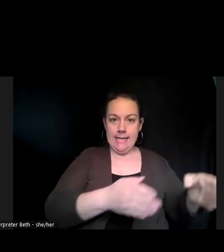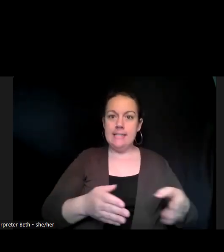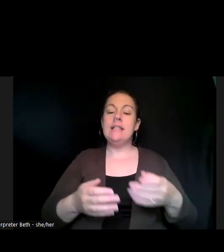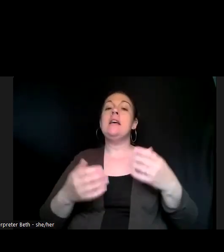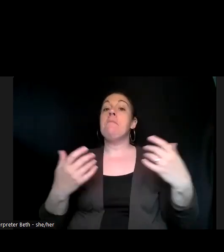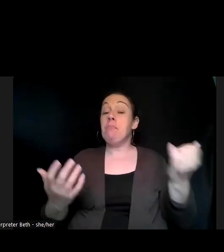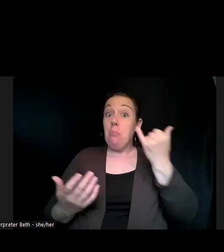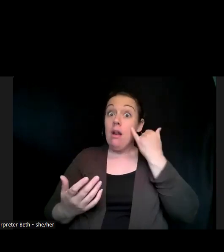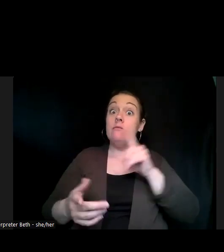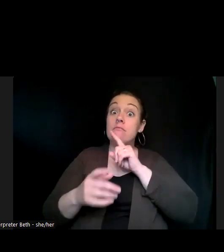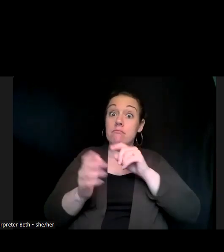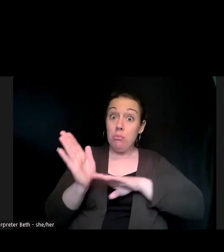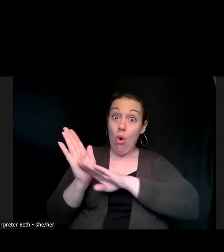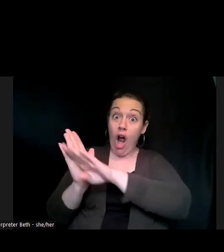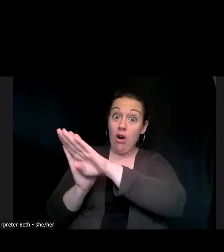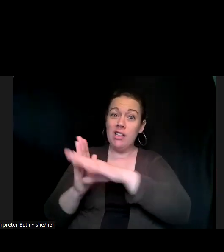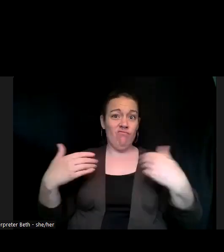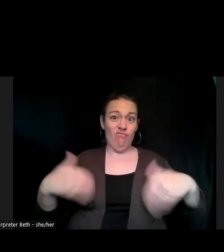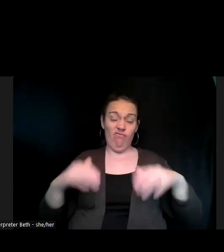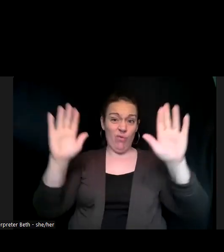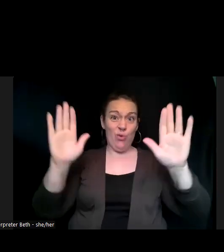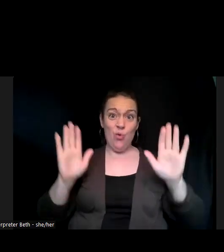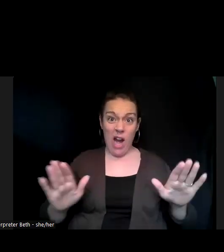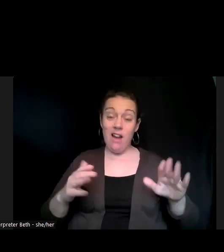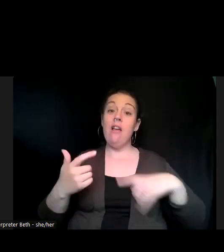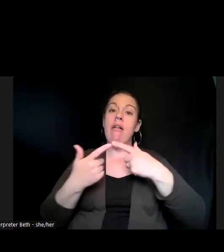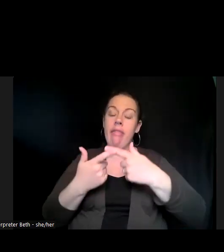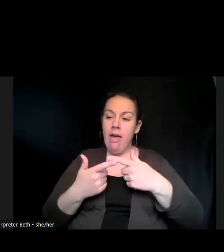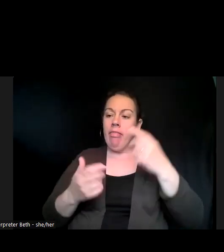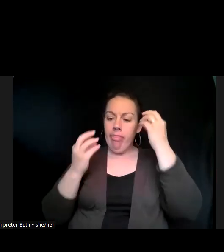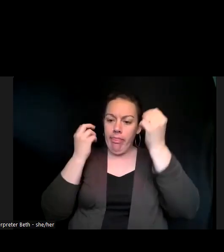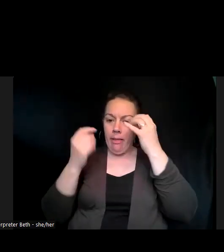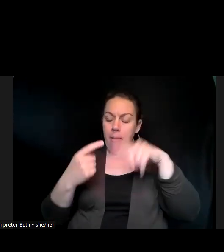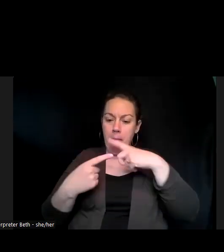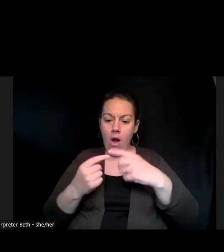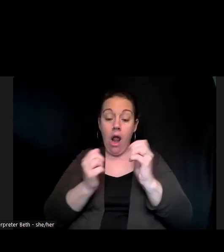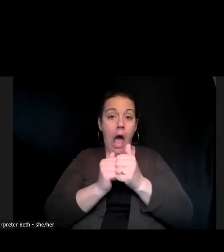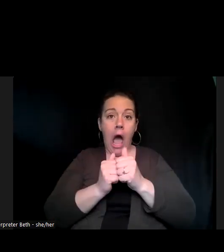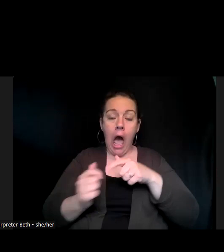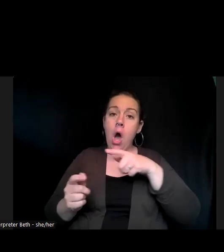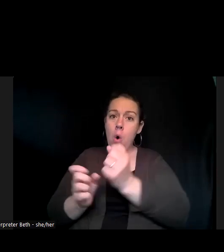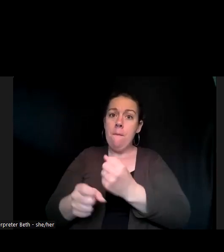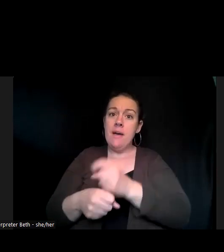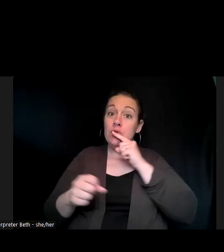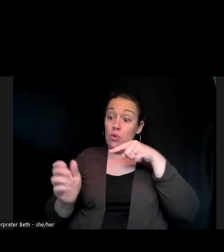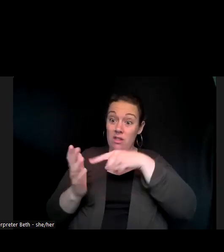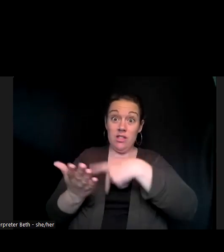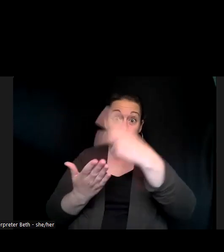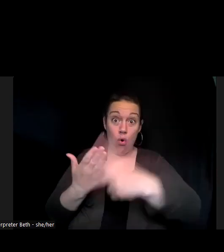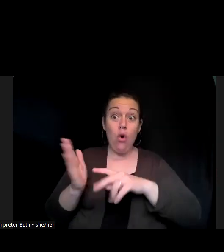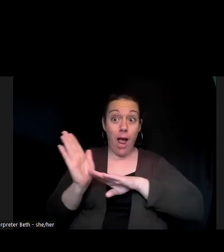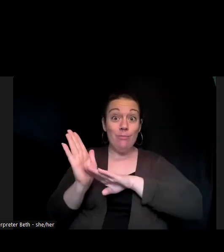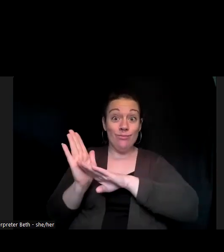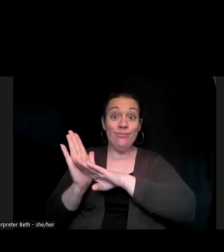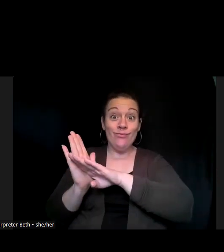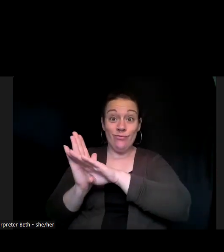making progress, fantastic. Then we need to be thinking about how do we make sure that this program that's doing a good job for students is